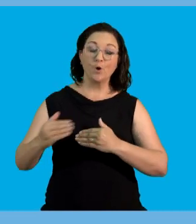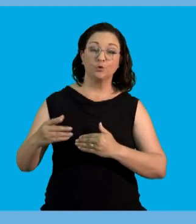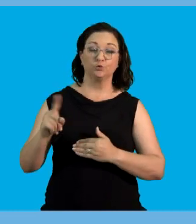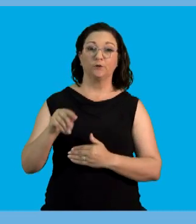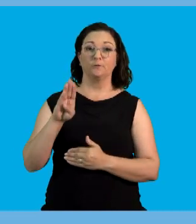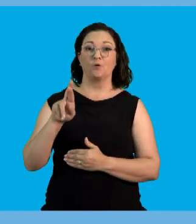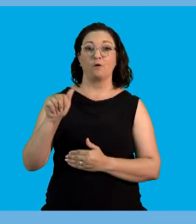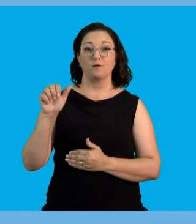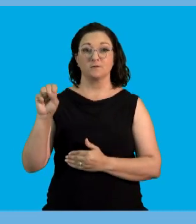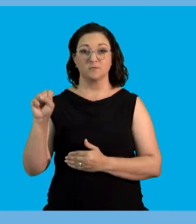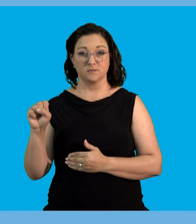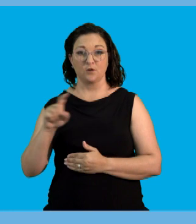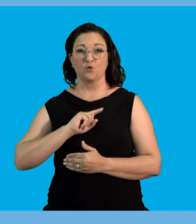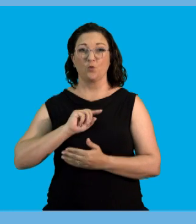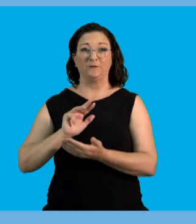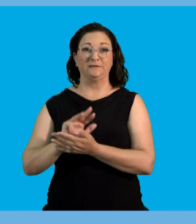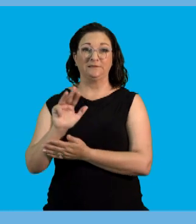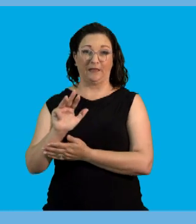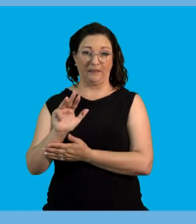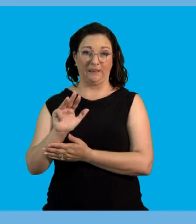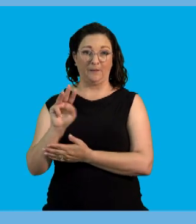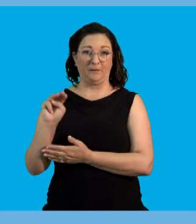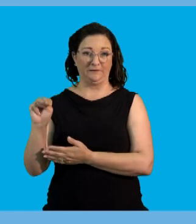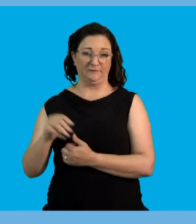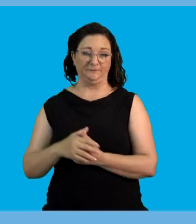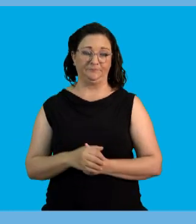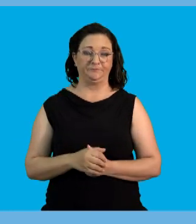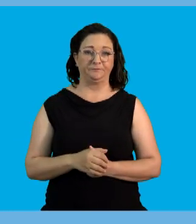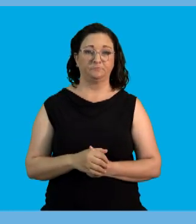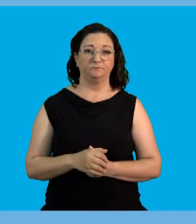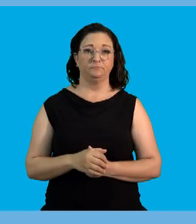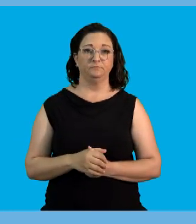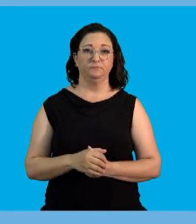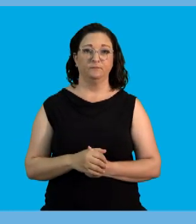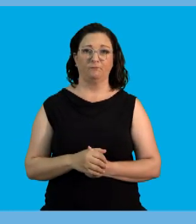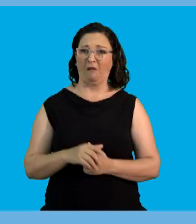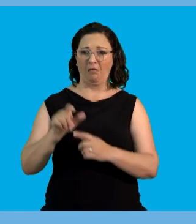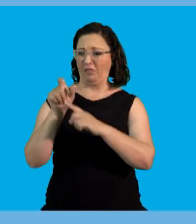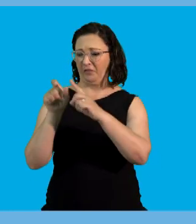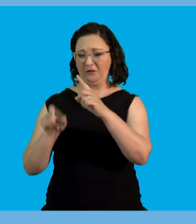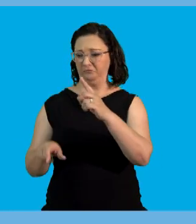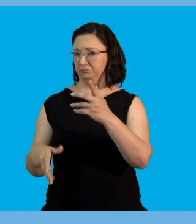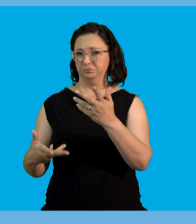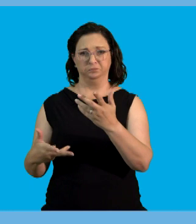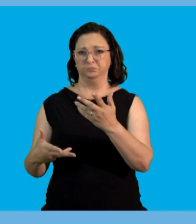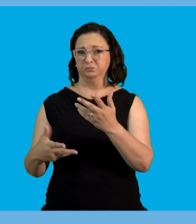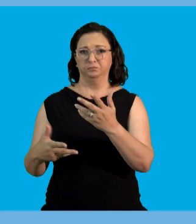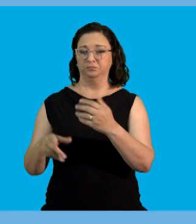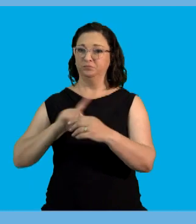is going to be our brass, because its expansion is 19 millimeters, which is way above all these